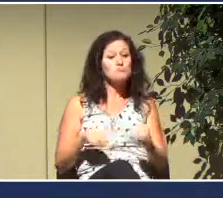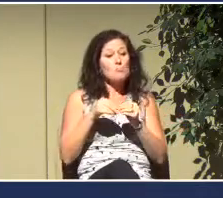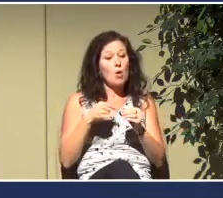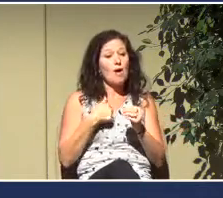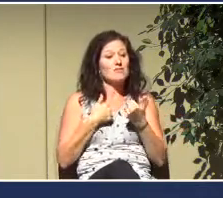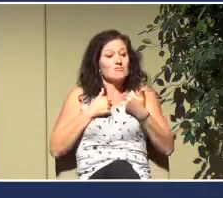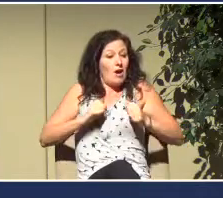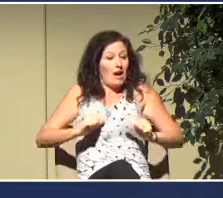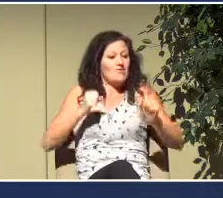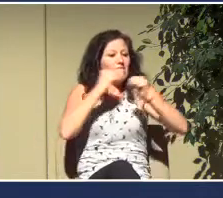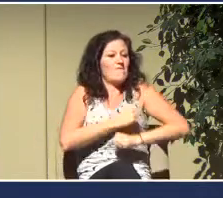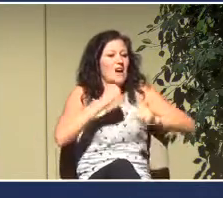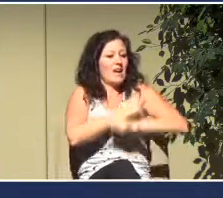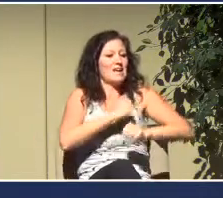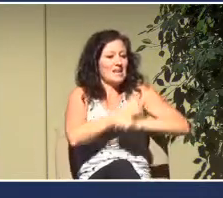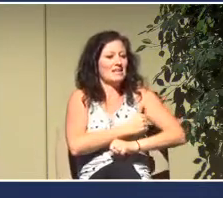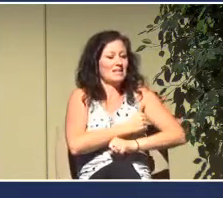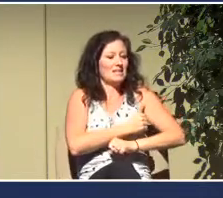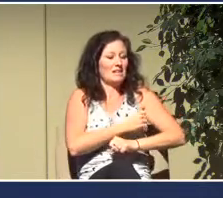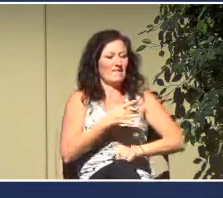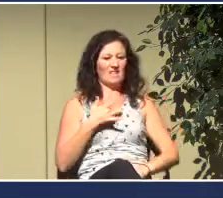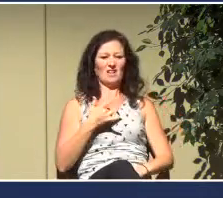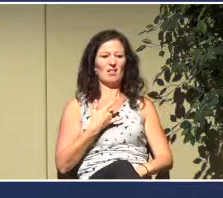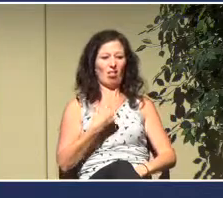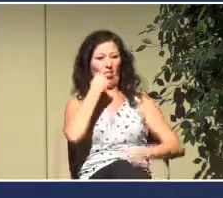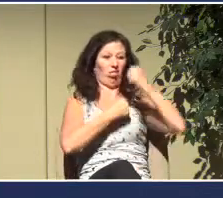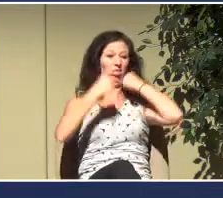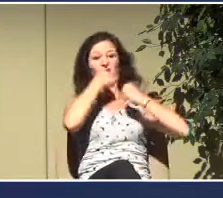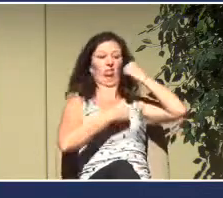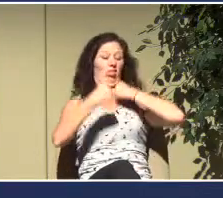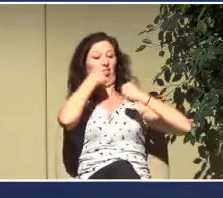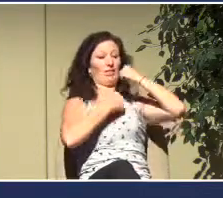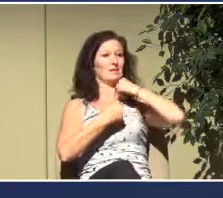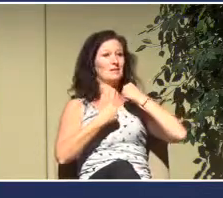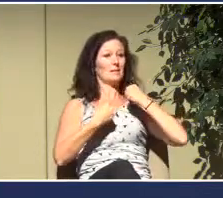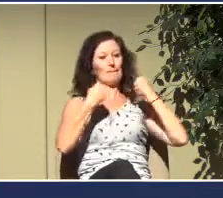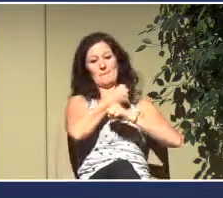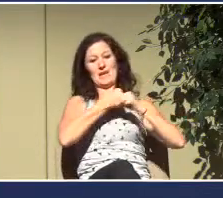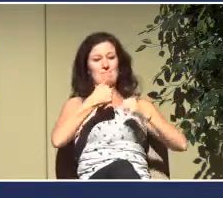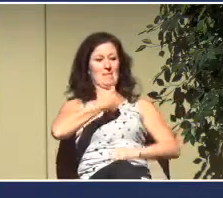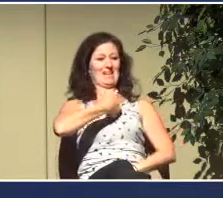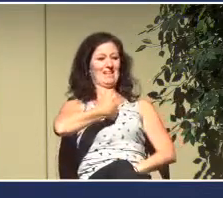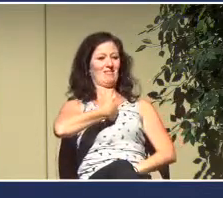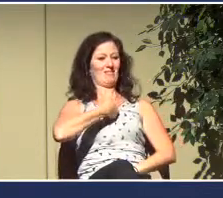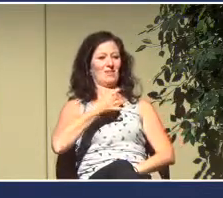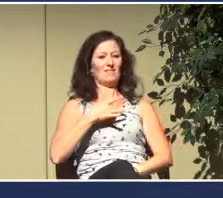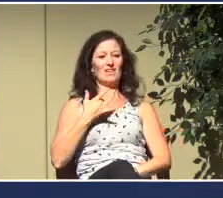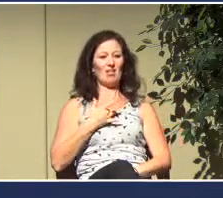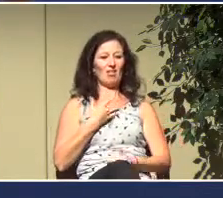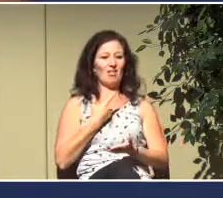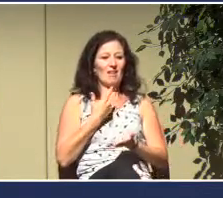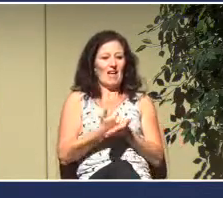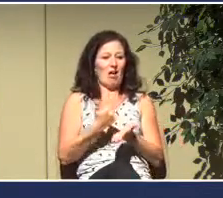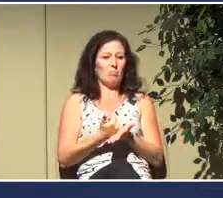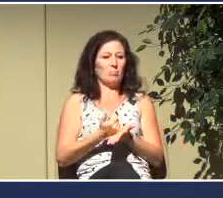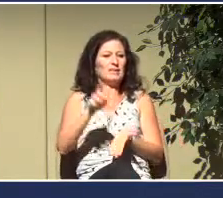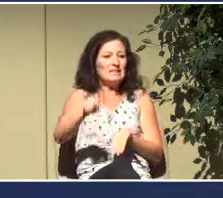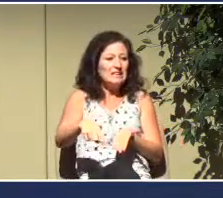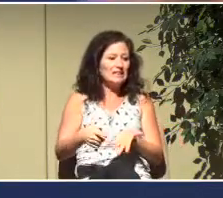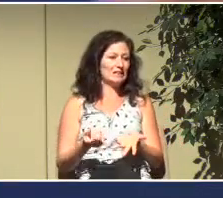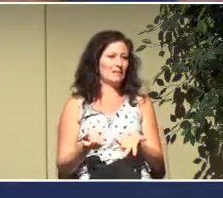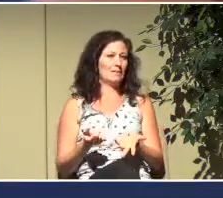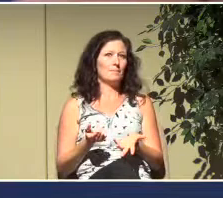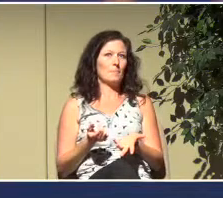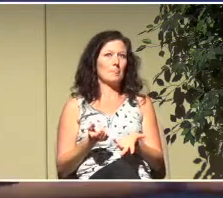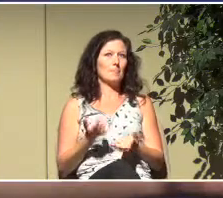tried to fight against my sin, the more it felt like I was fighting against myself and beating myself up. I felt helpless. And so I had a